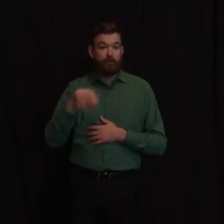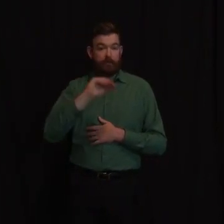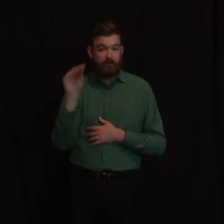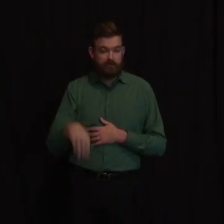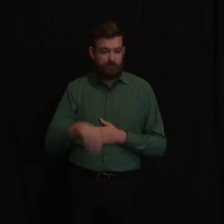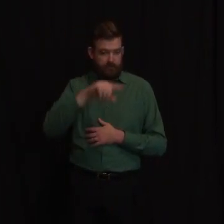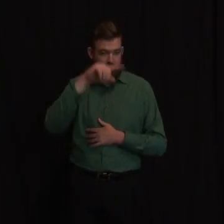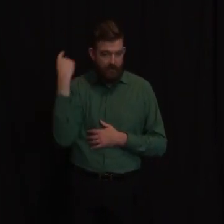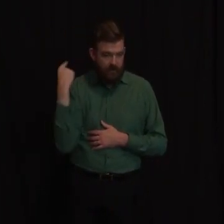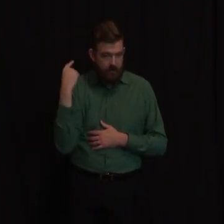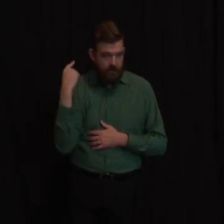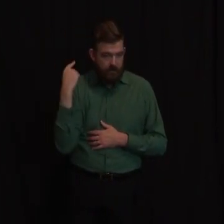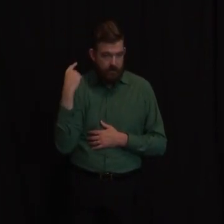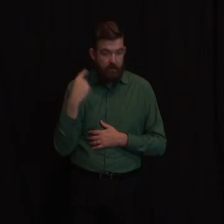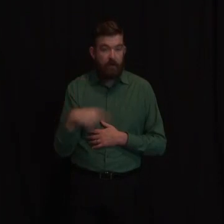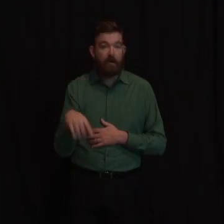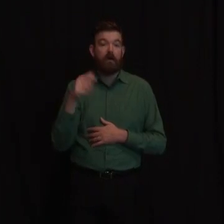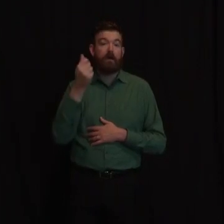non-Hispanic,